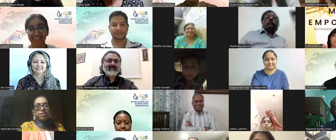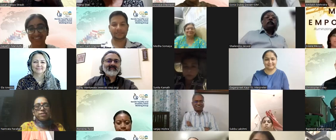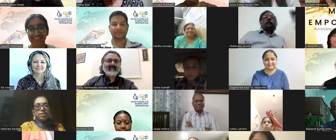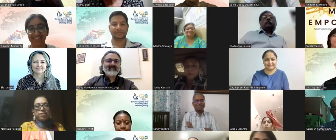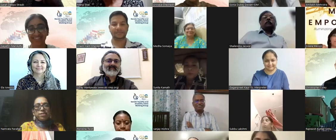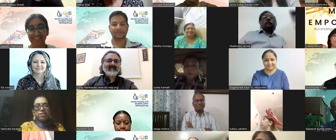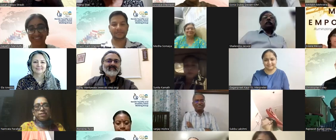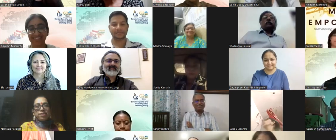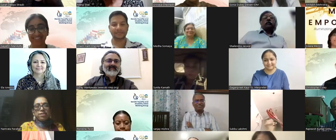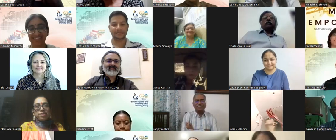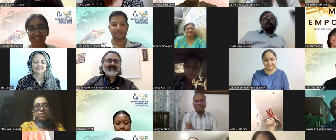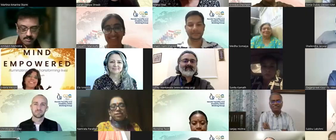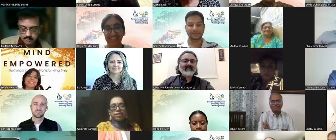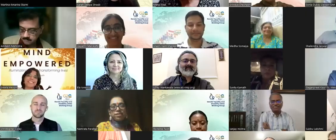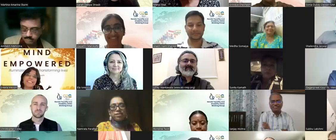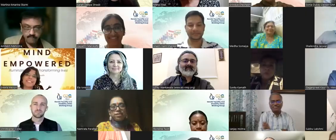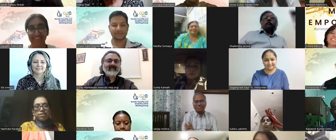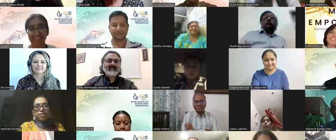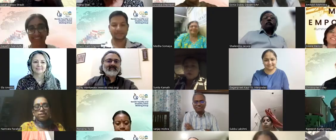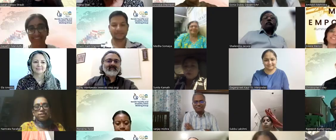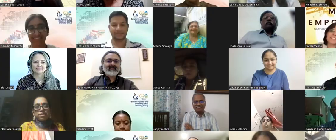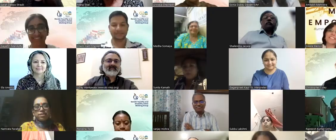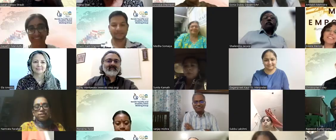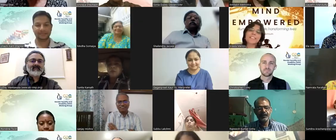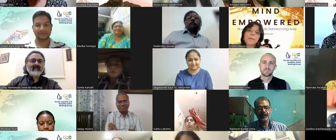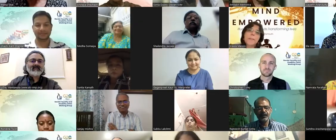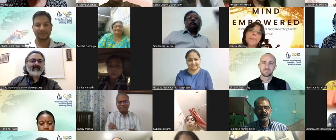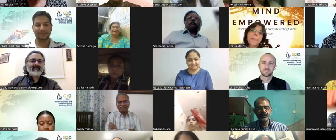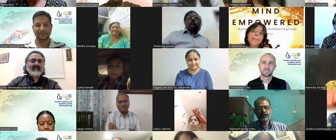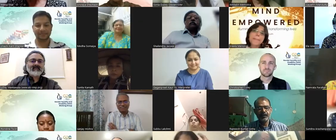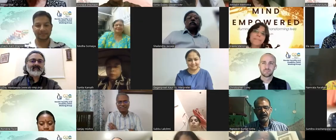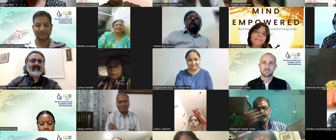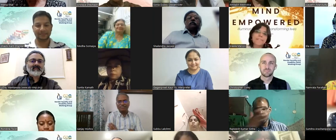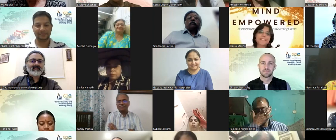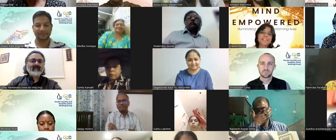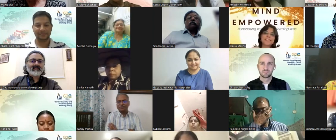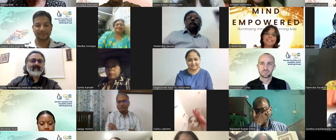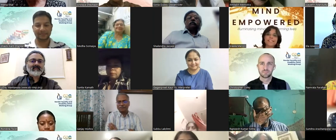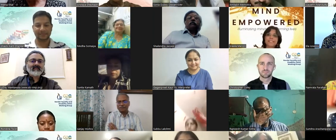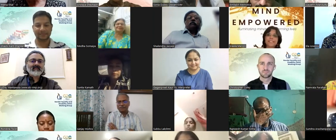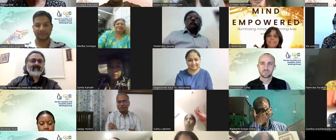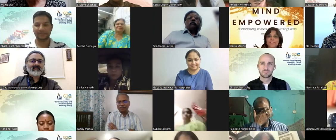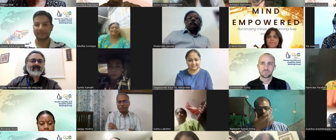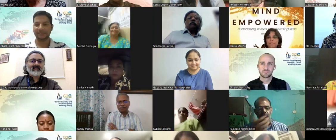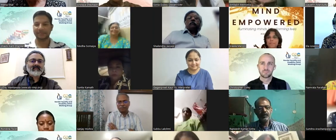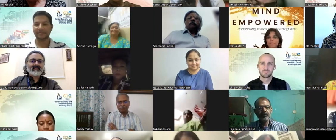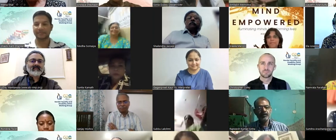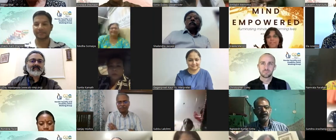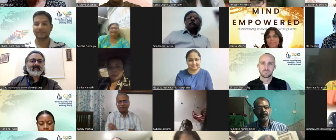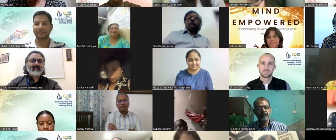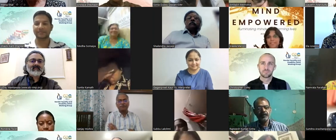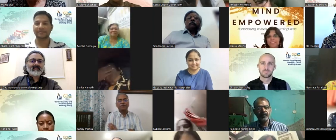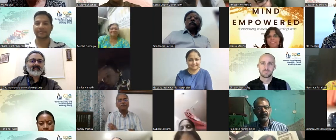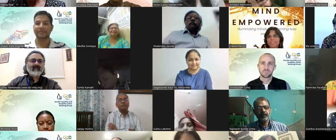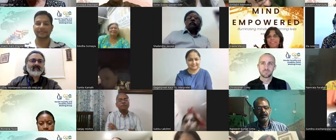going on, I would like to invite my colleague, Dr. Shashikant Shankar from Amchi Lab,